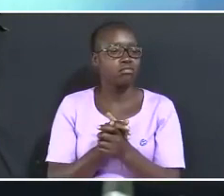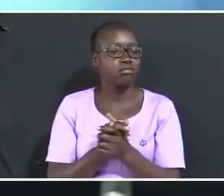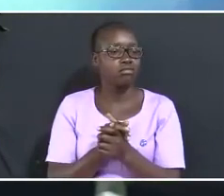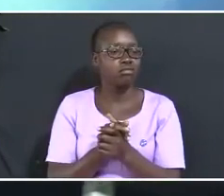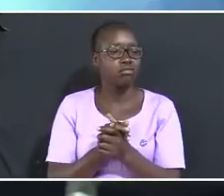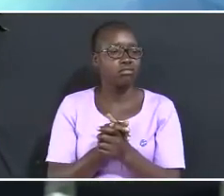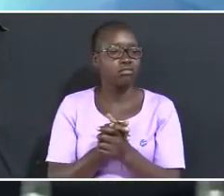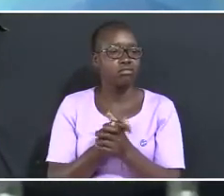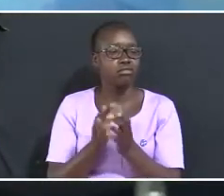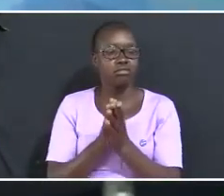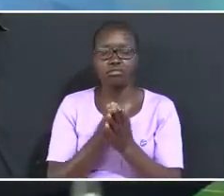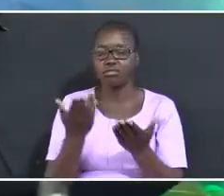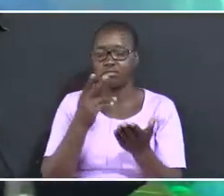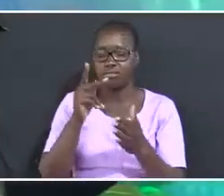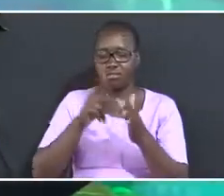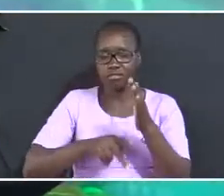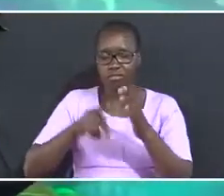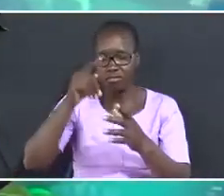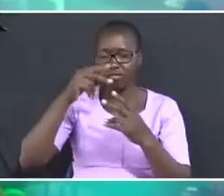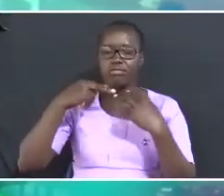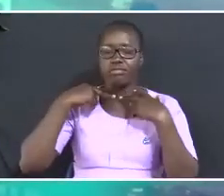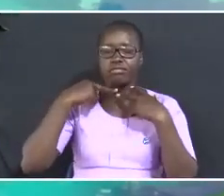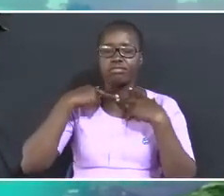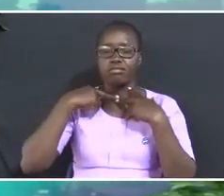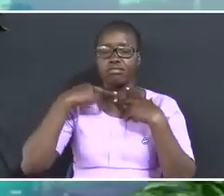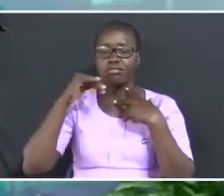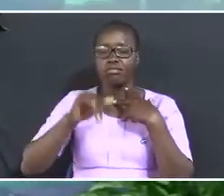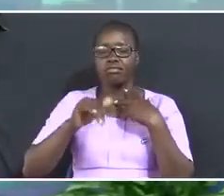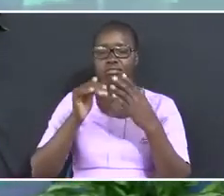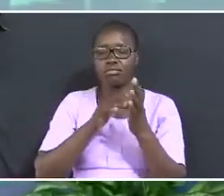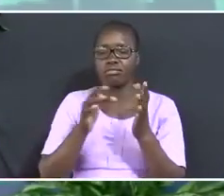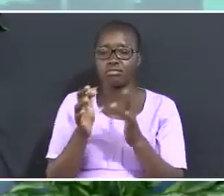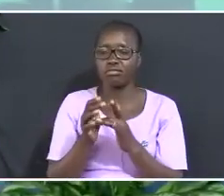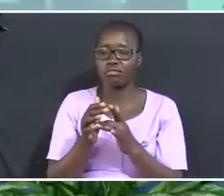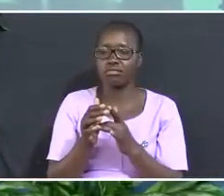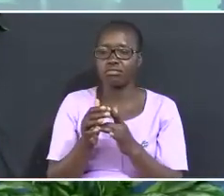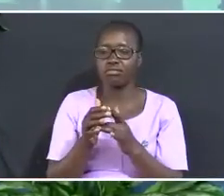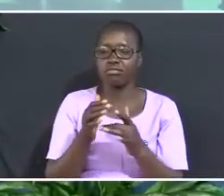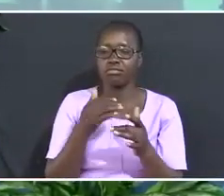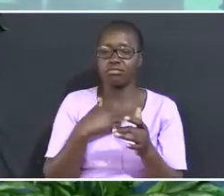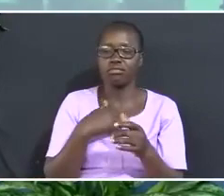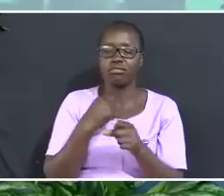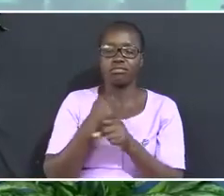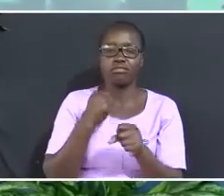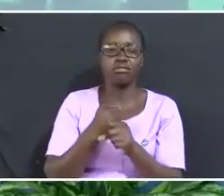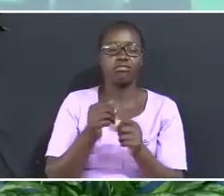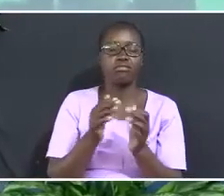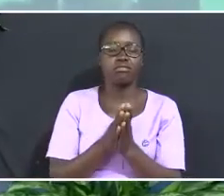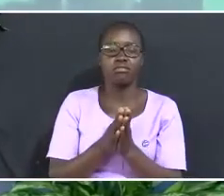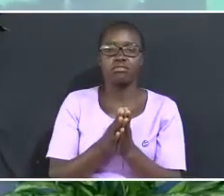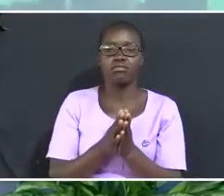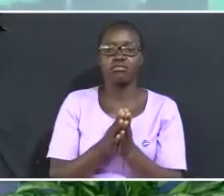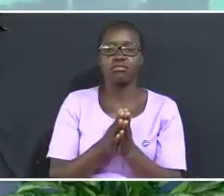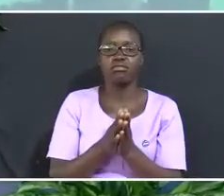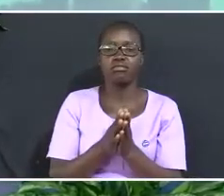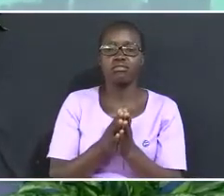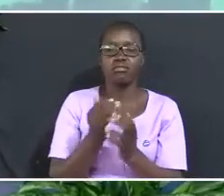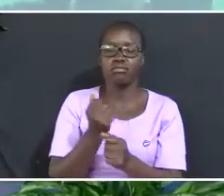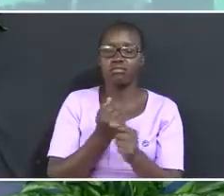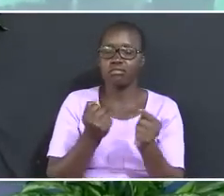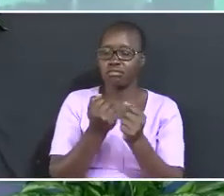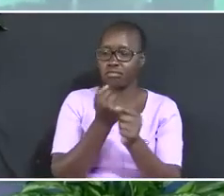That is the primary captivity that Jesus had to do this. And the